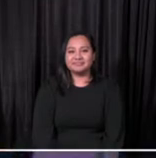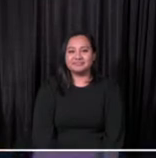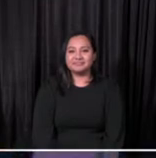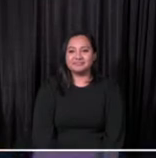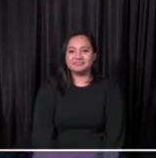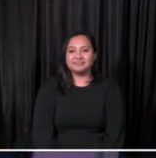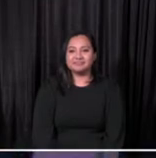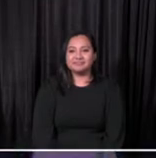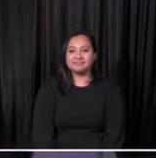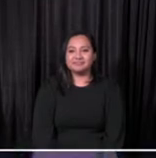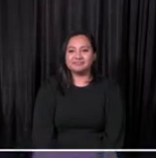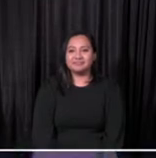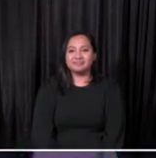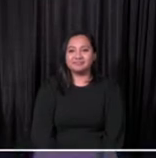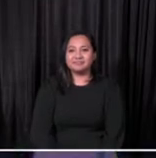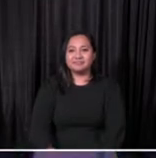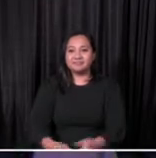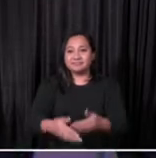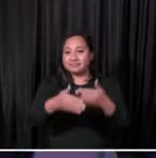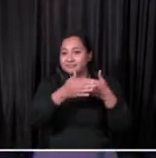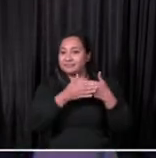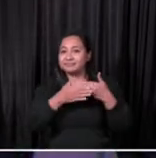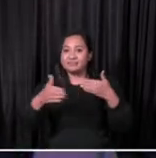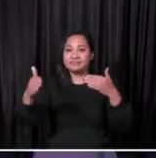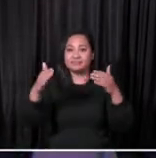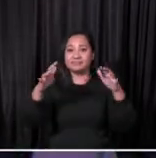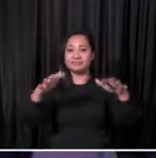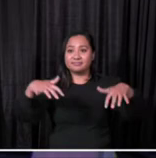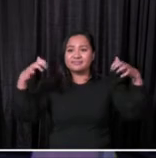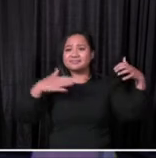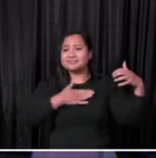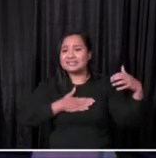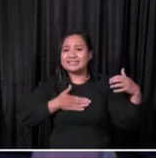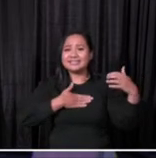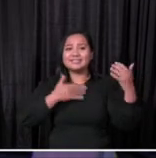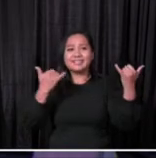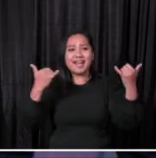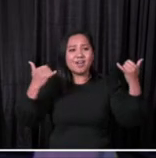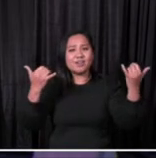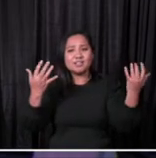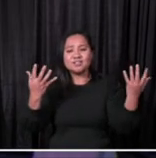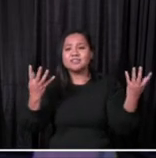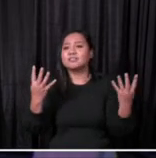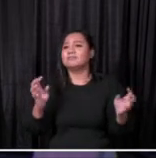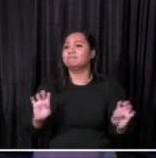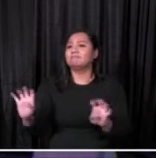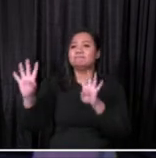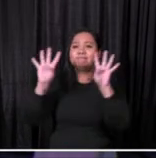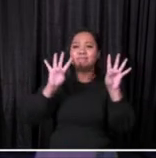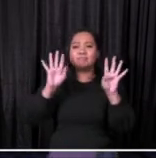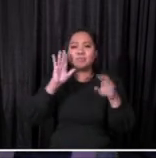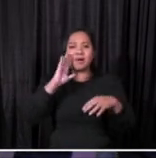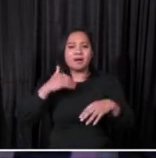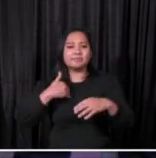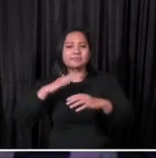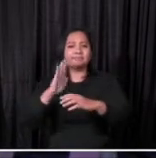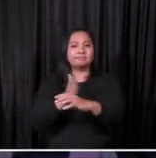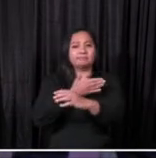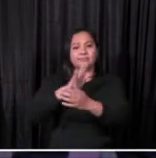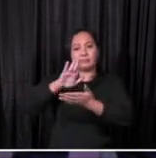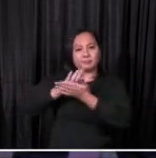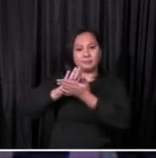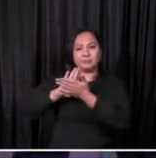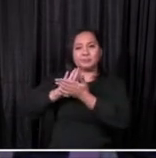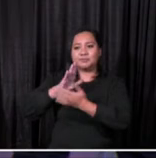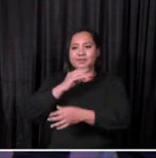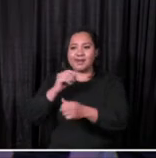Will the remainder of the audience please rise if you are able for the singing of the alma mater, All Hail, and our